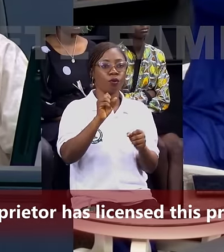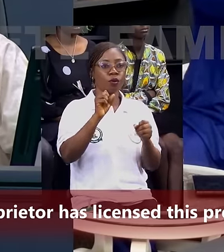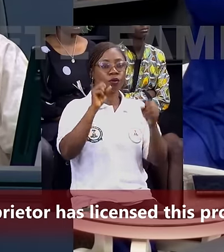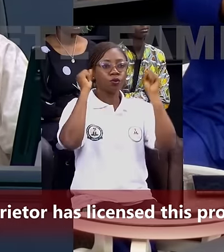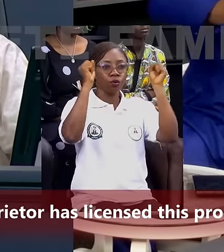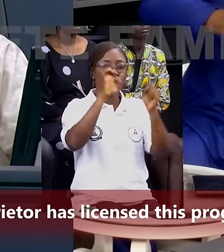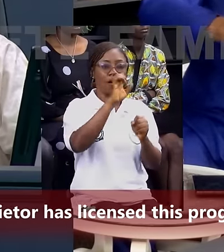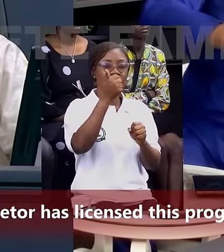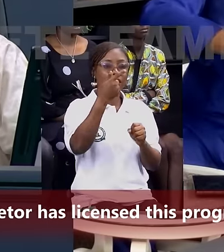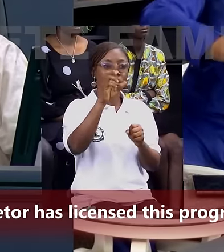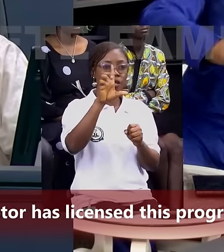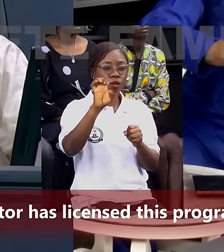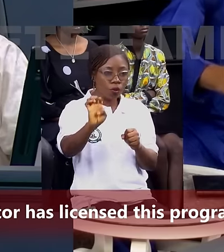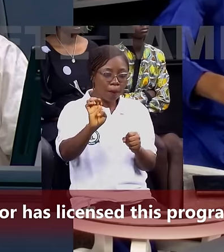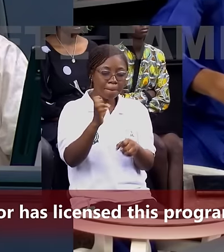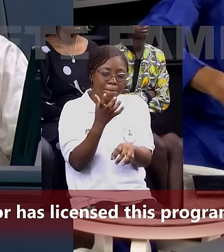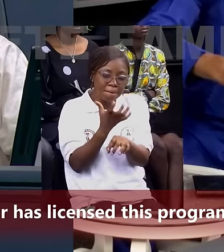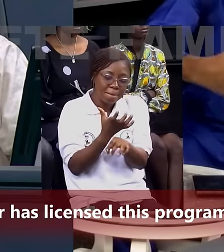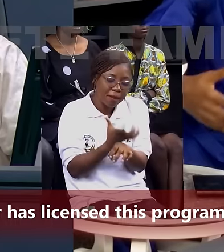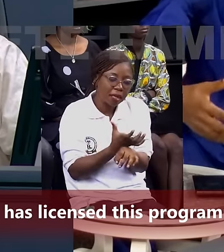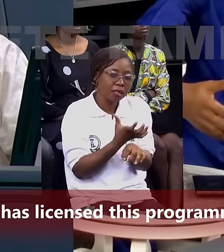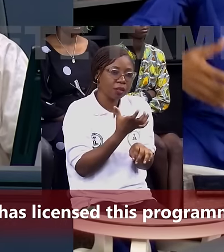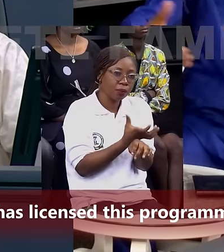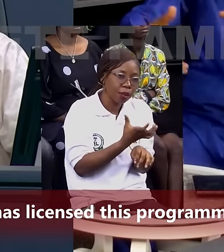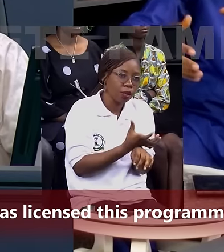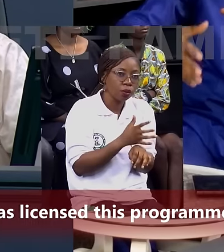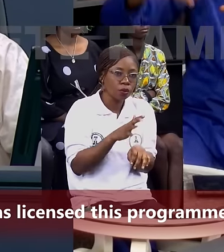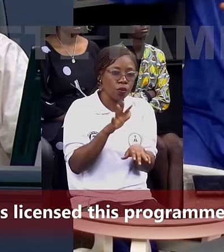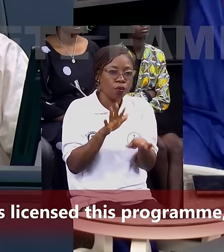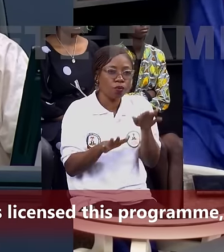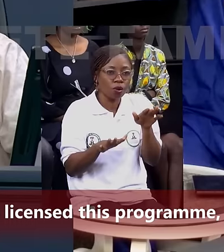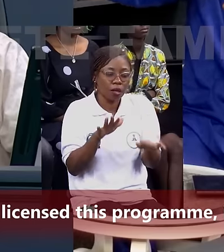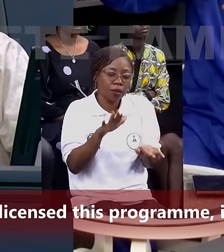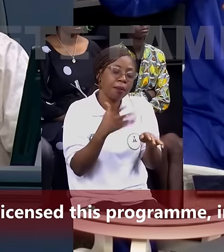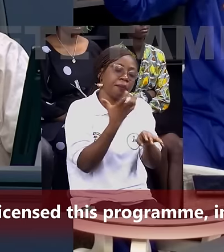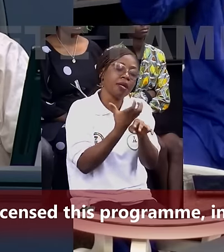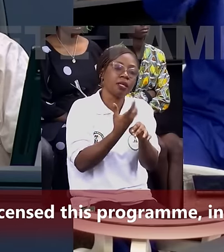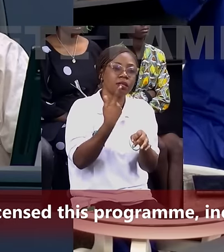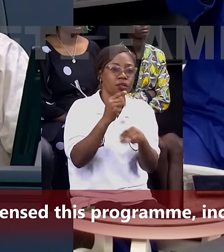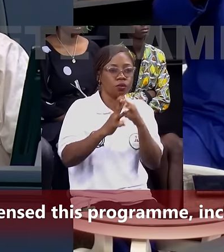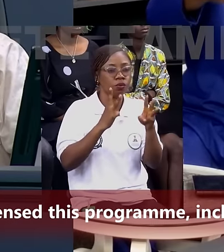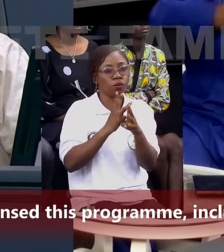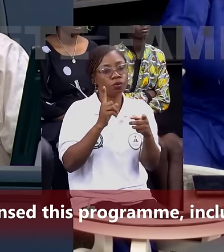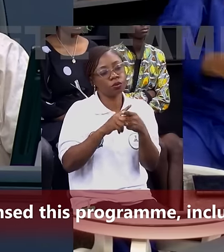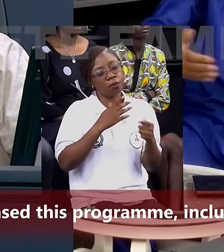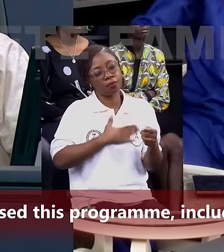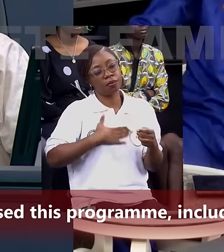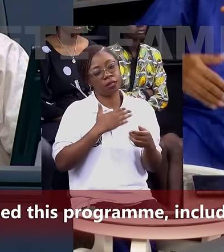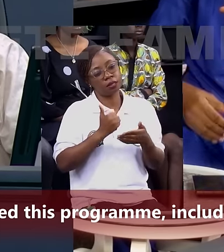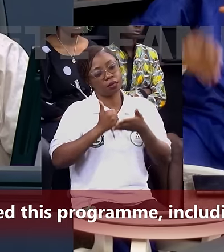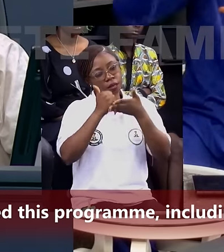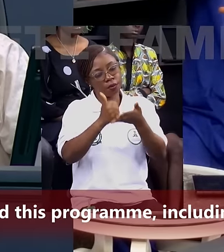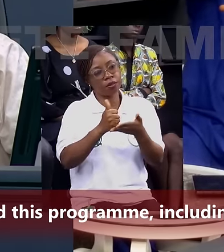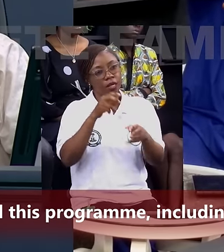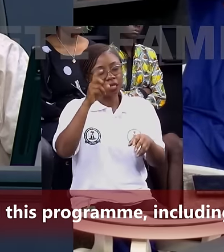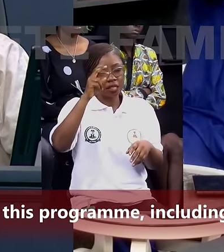begging. He was crooked, walking in an awkward manner. He was begging the world that they should please help him. They say he needs hip